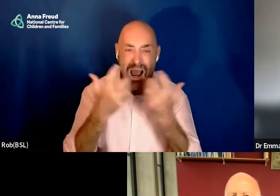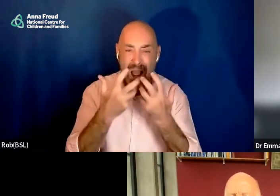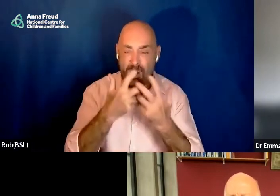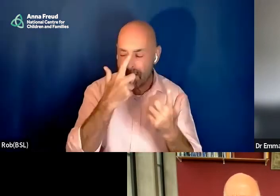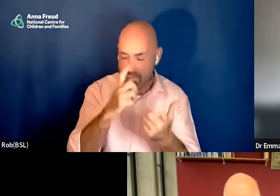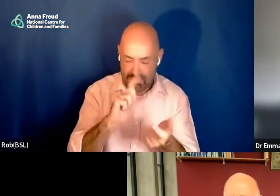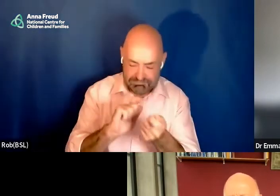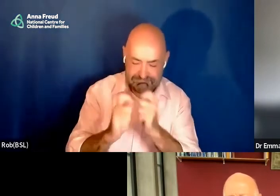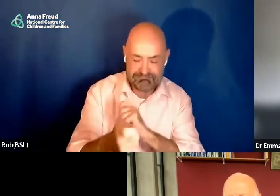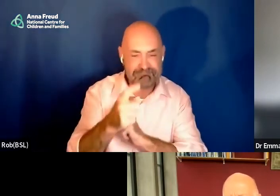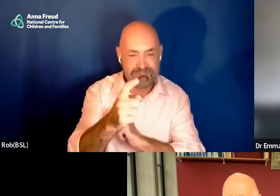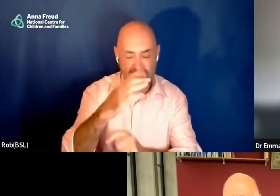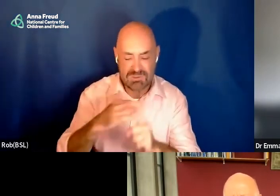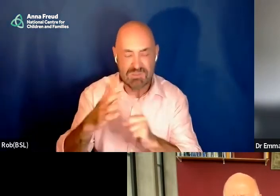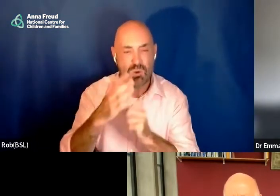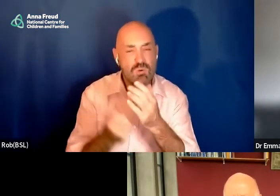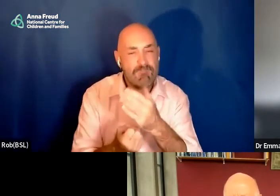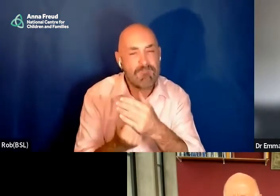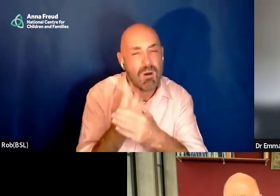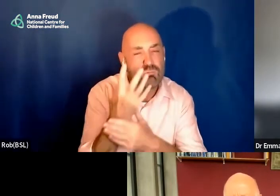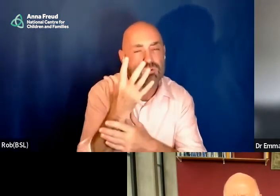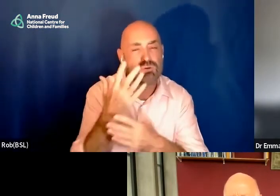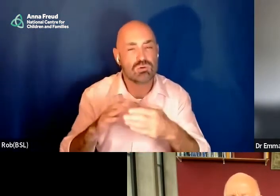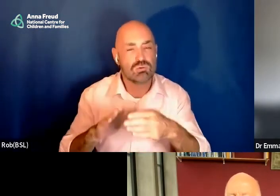people to flourish and thrive?